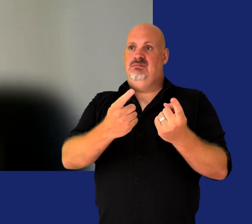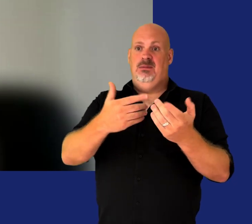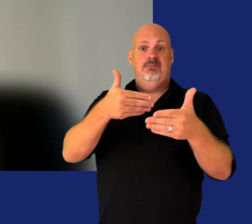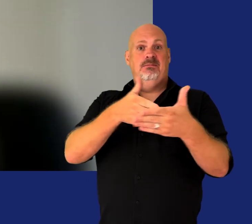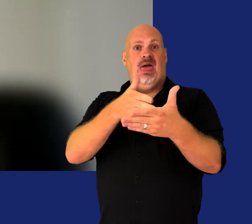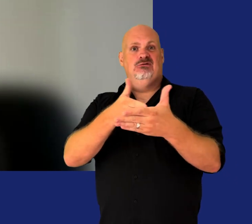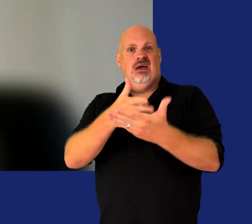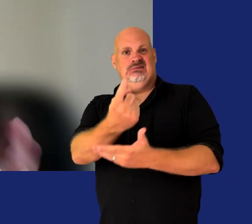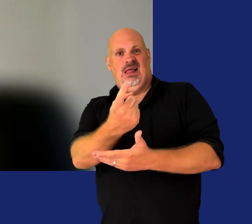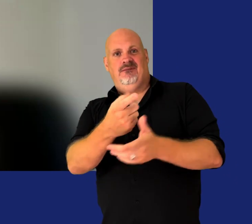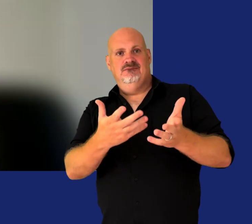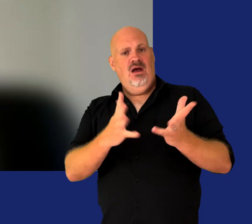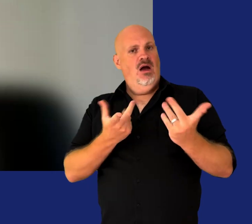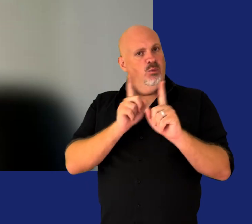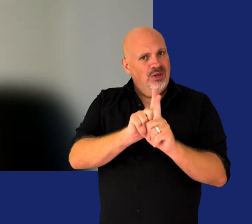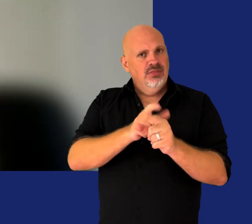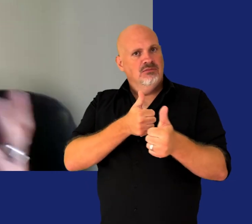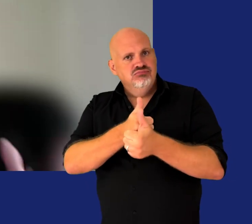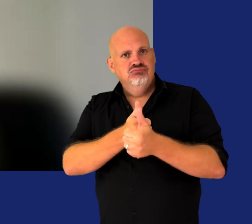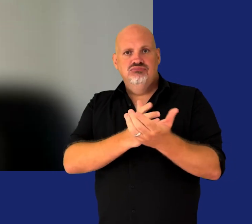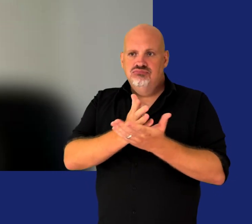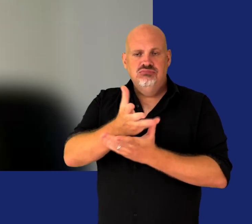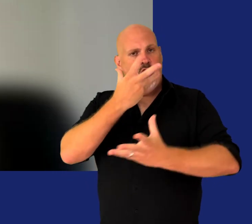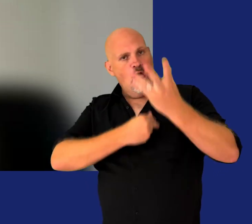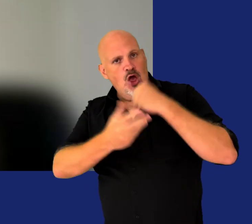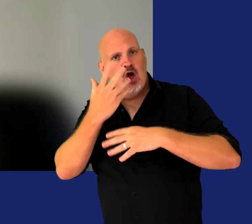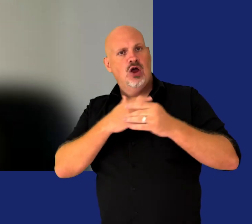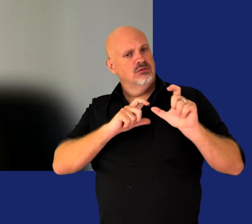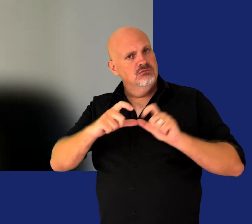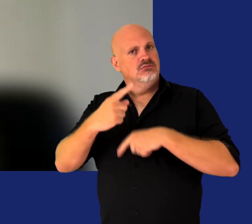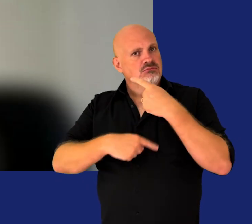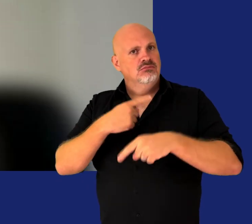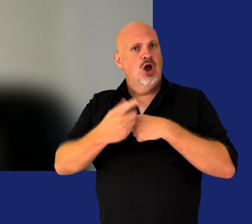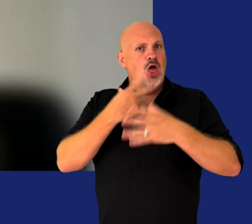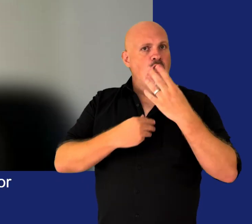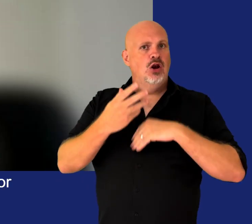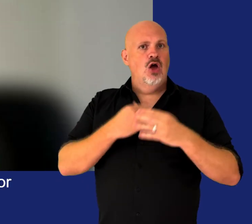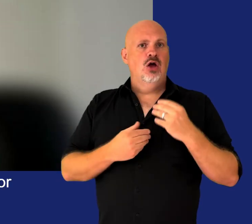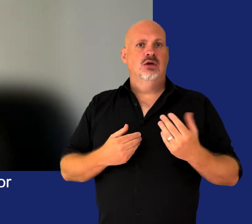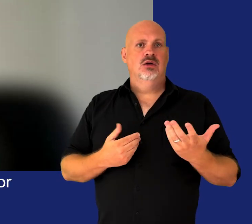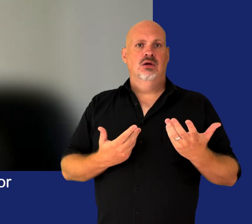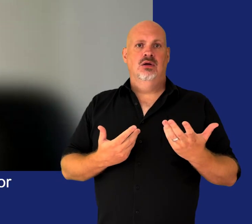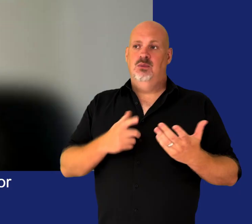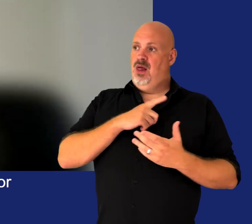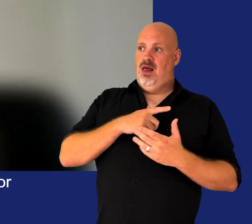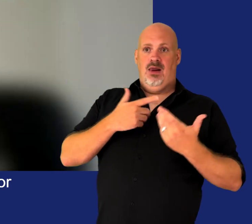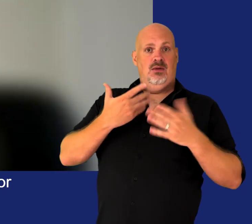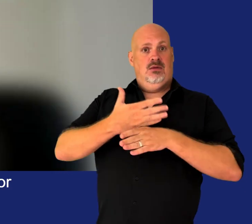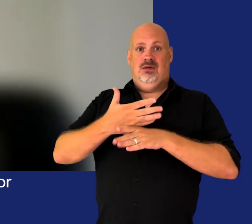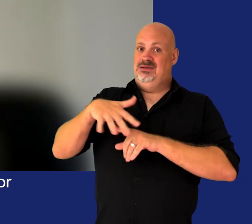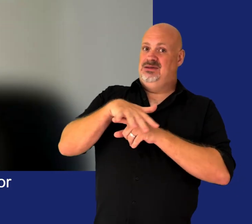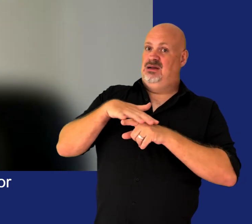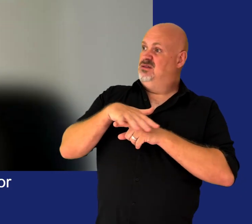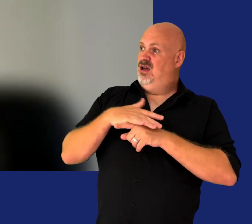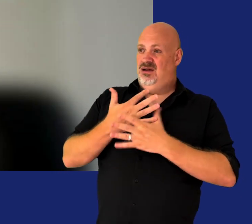these barriers alone. Go on that journey with them, learning, constant learning. Just because you've been in the sector for many,